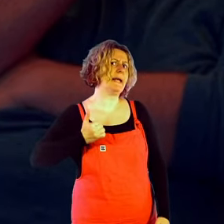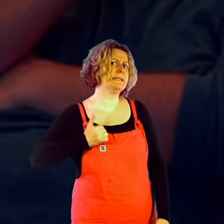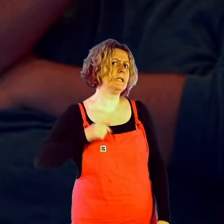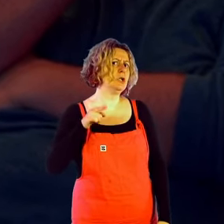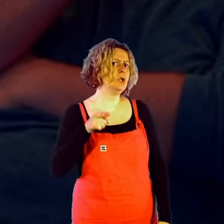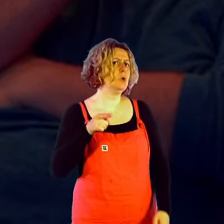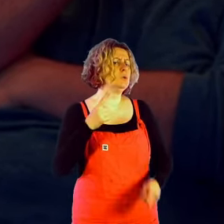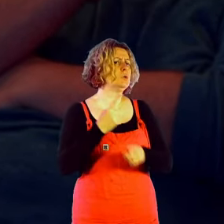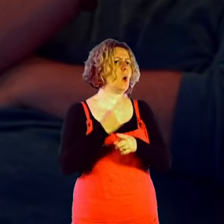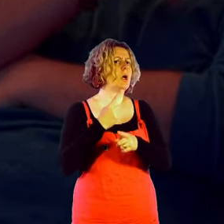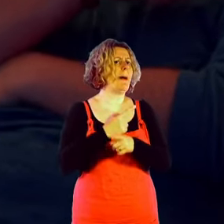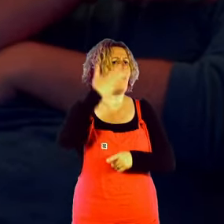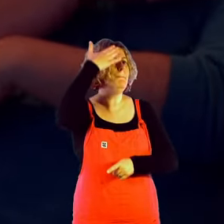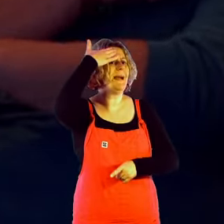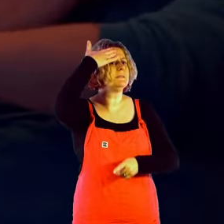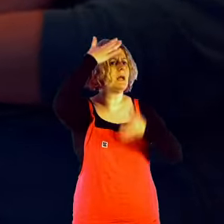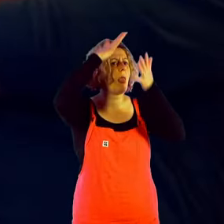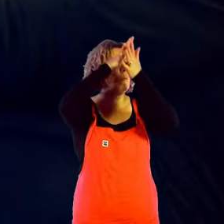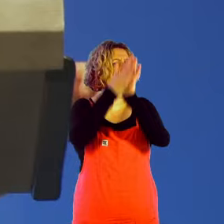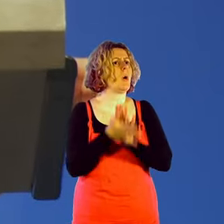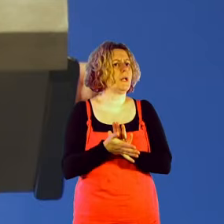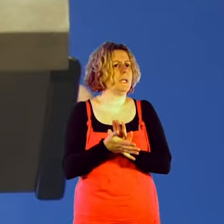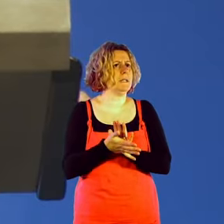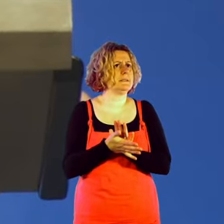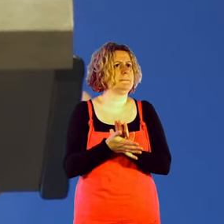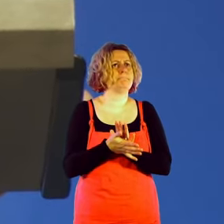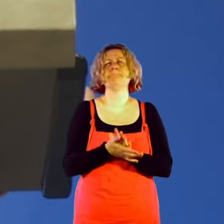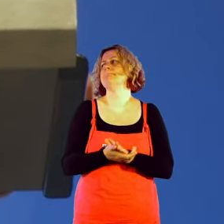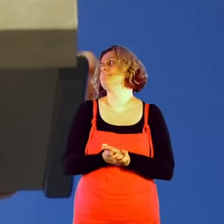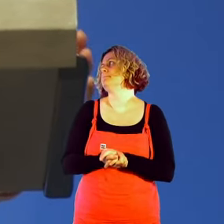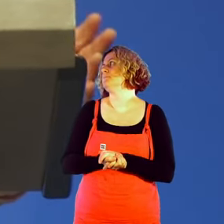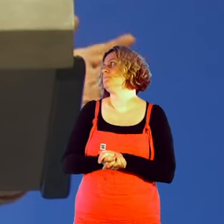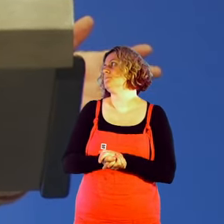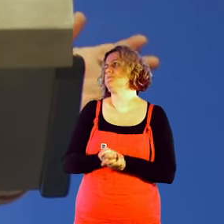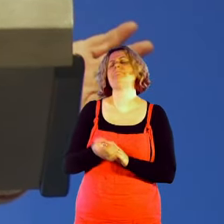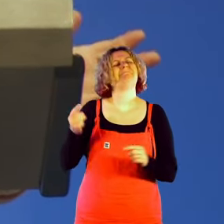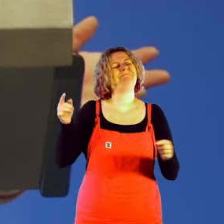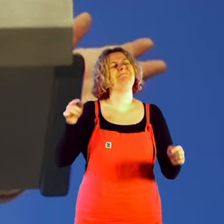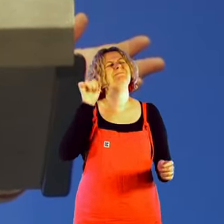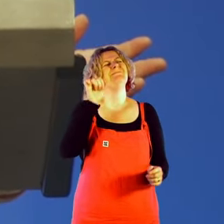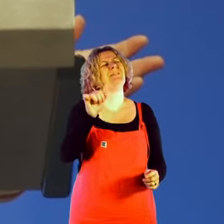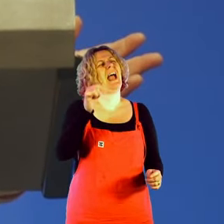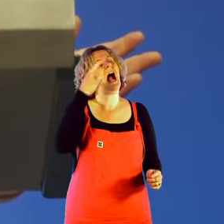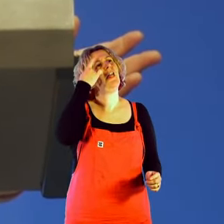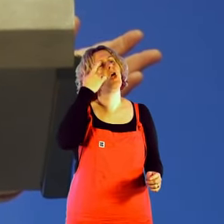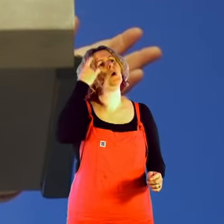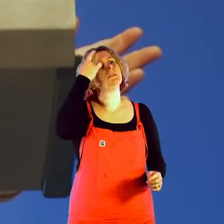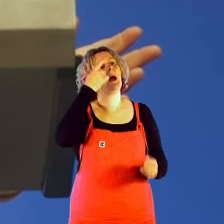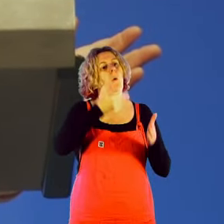thank you. What were your thoughts on that? Yeah, I didn't really have a separate category for that. And I did think about whether I should.